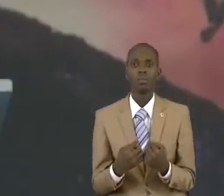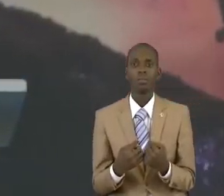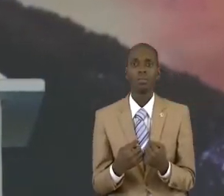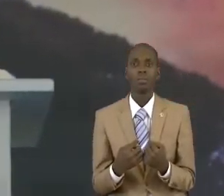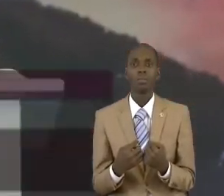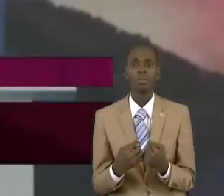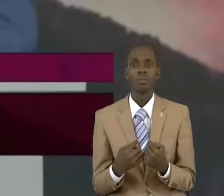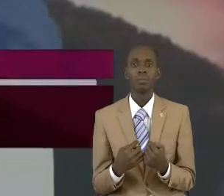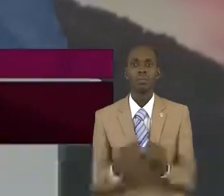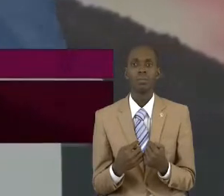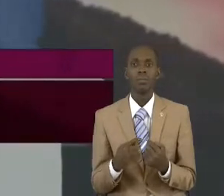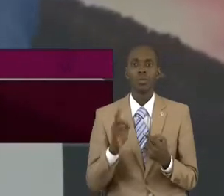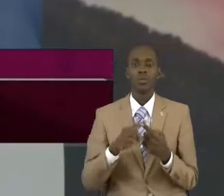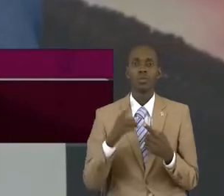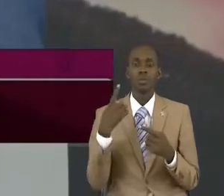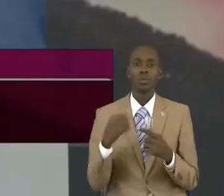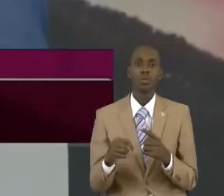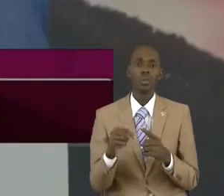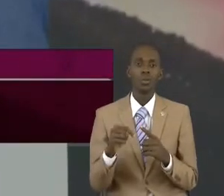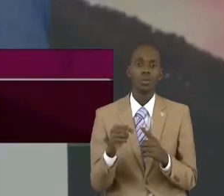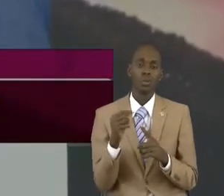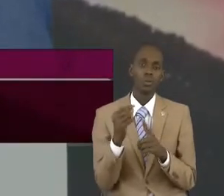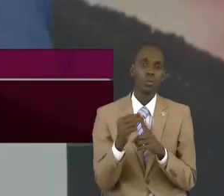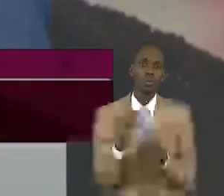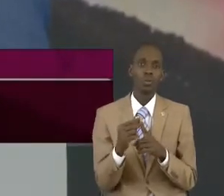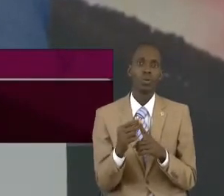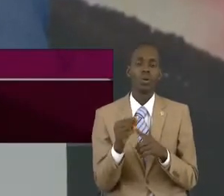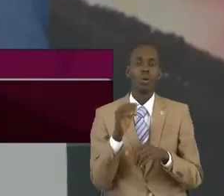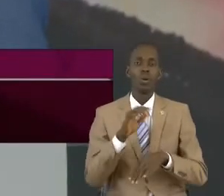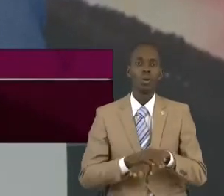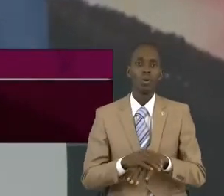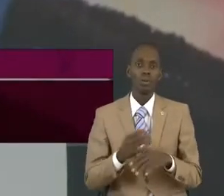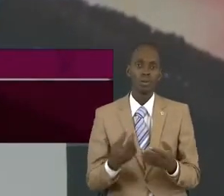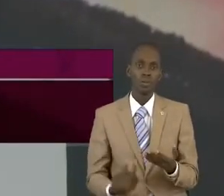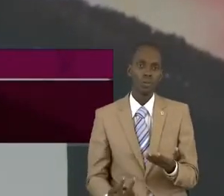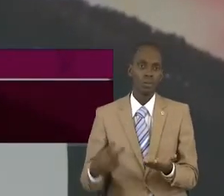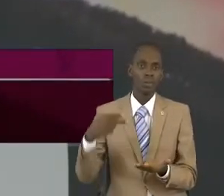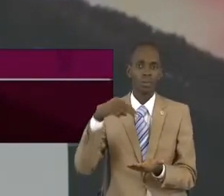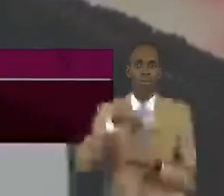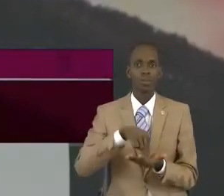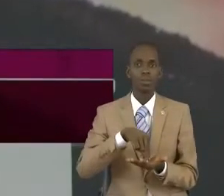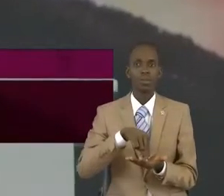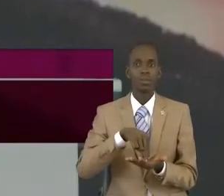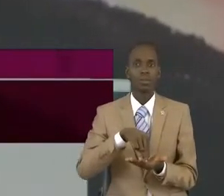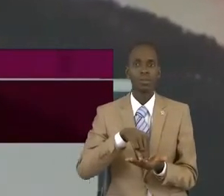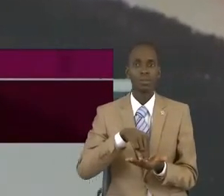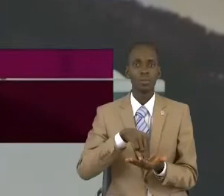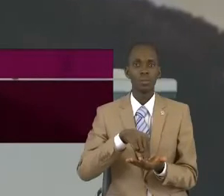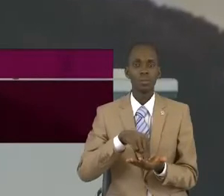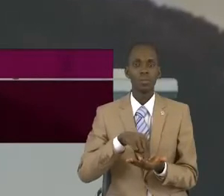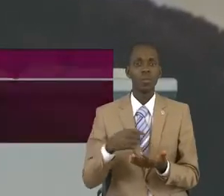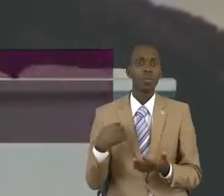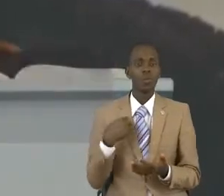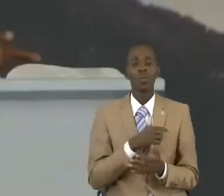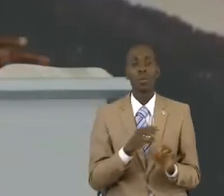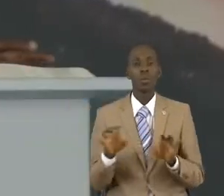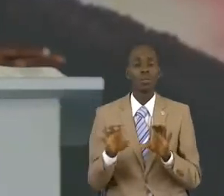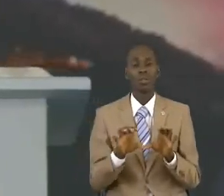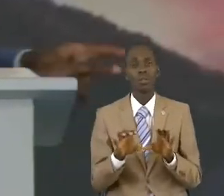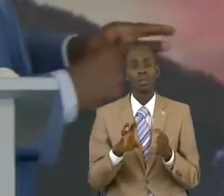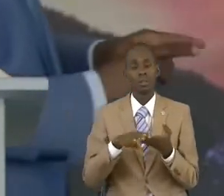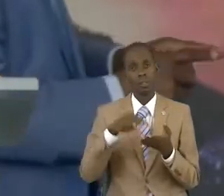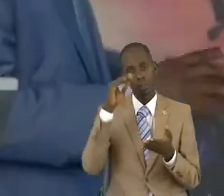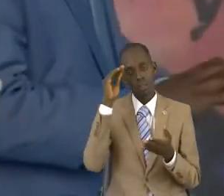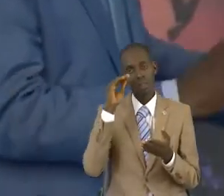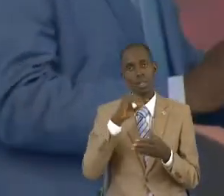to the message on resurrection. We already dealt with